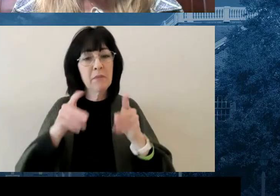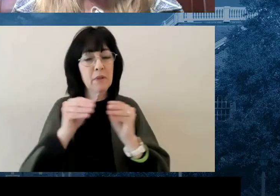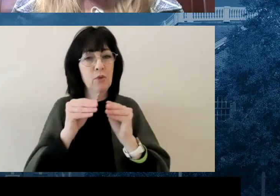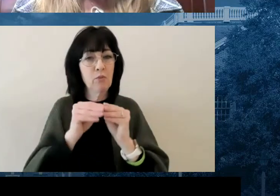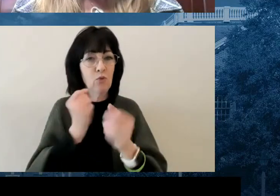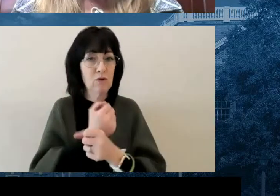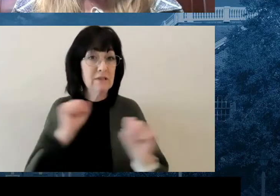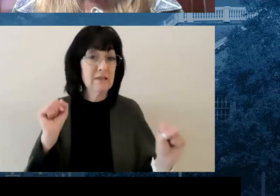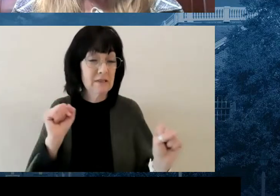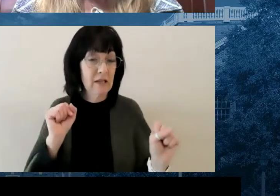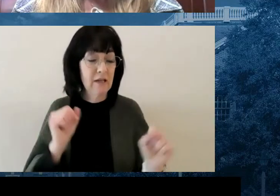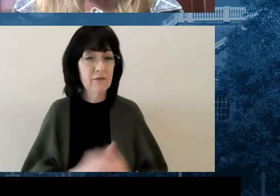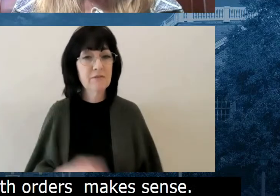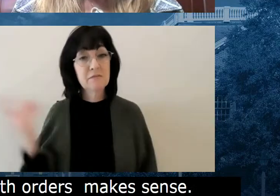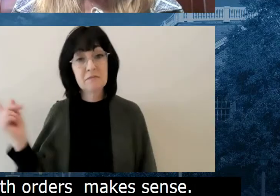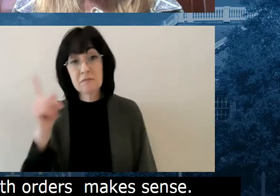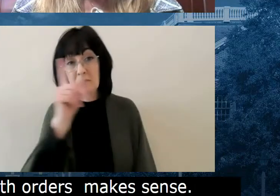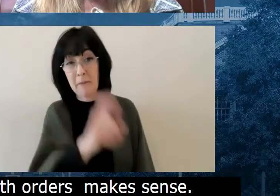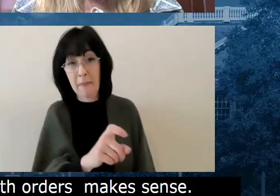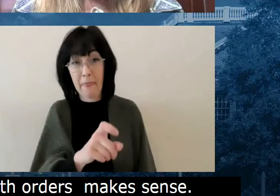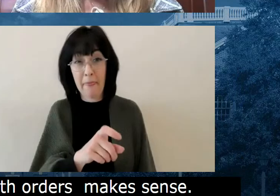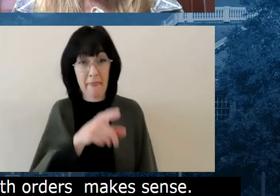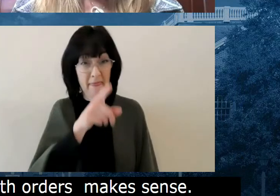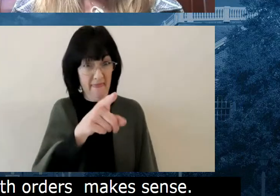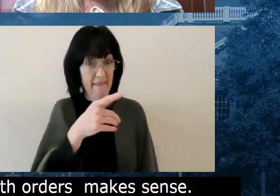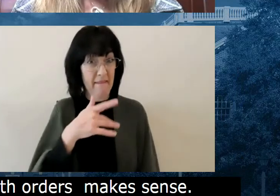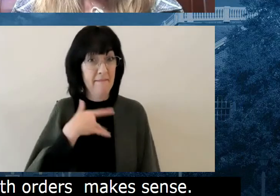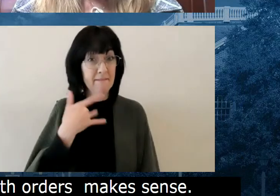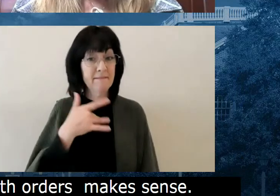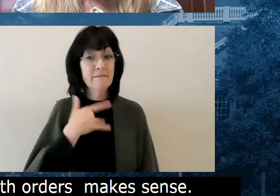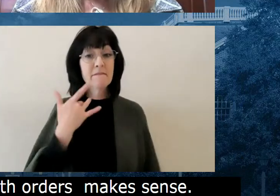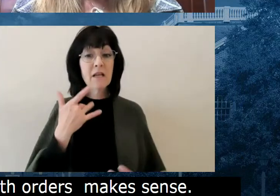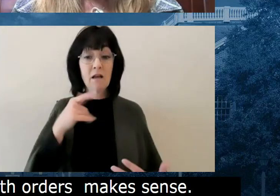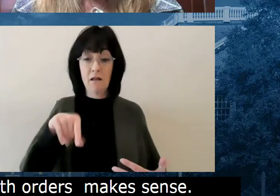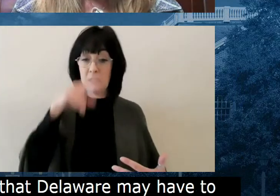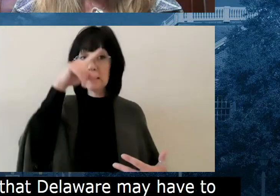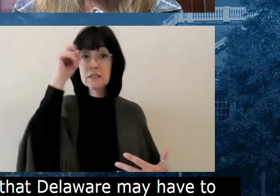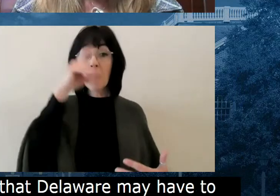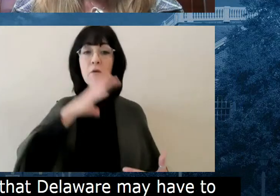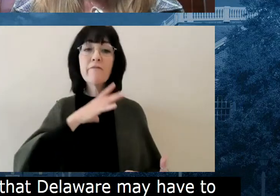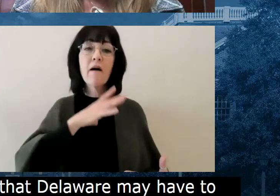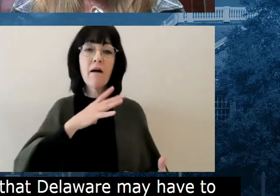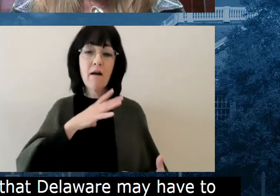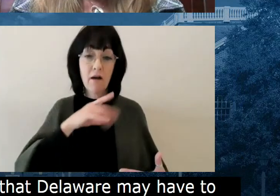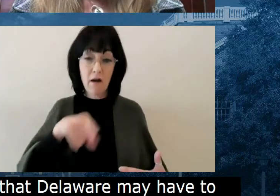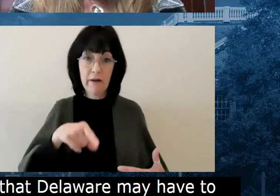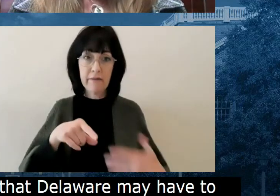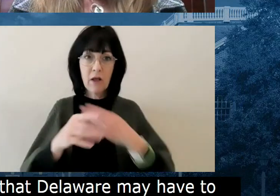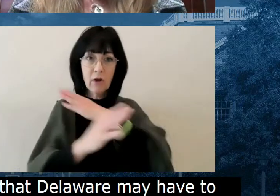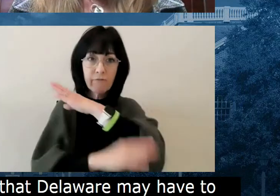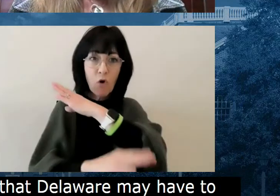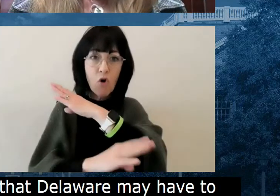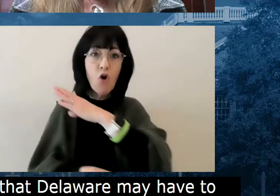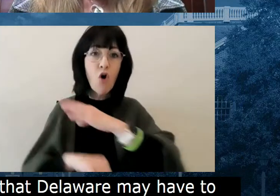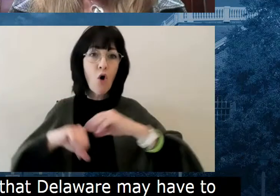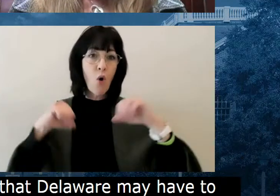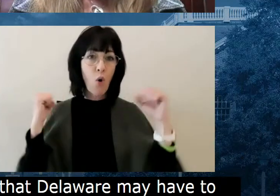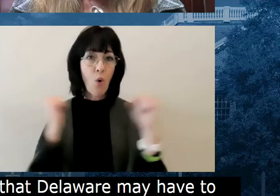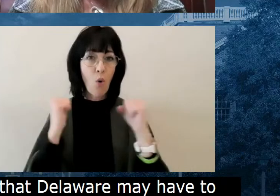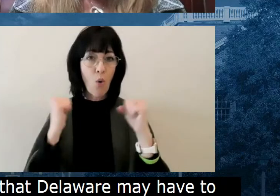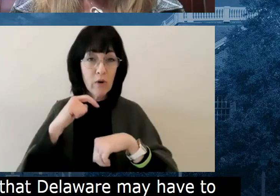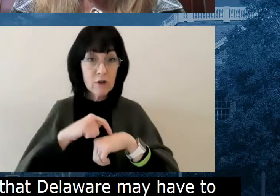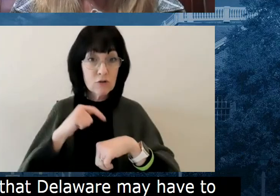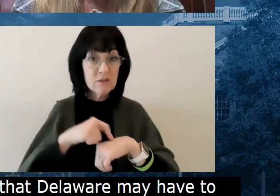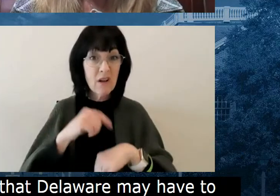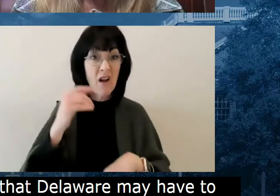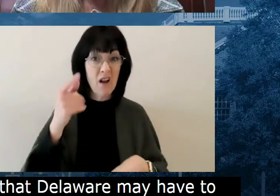back for more restrictions in the winter months if COVID continues to persist? That's why we continue to